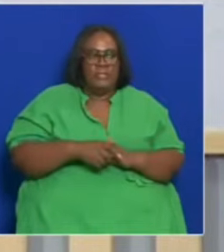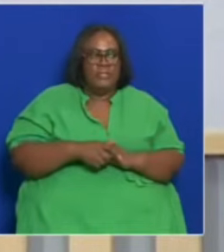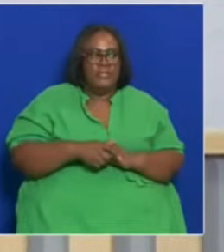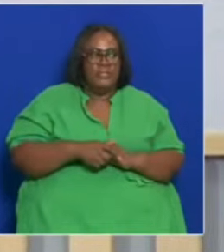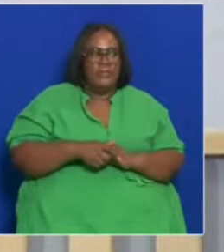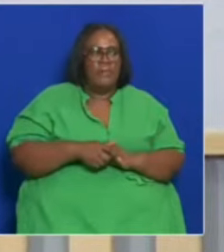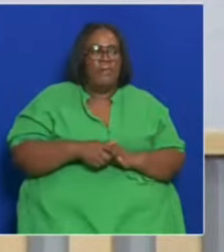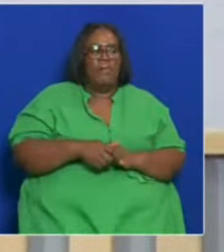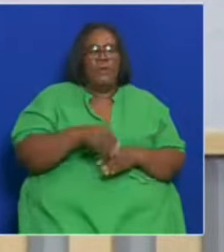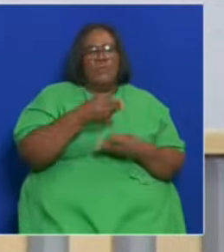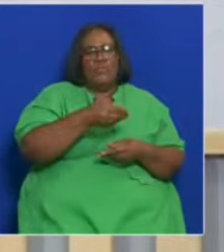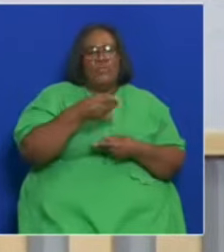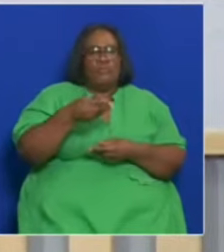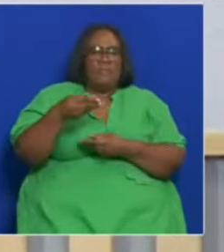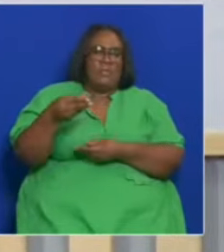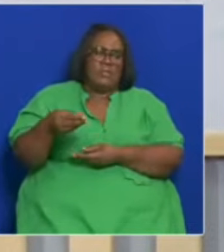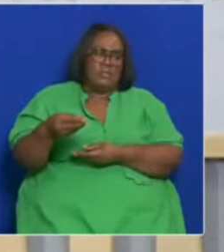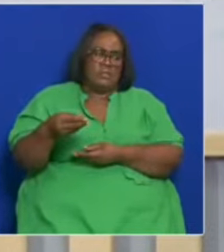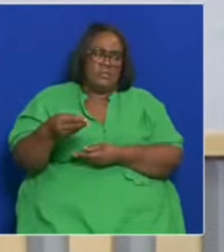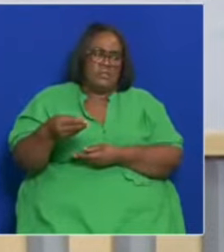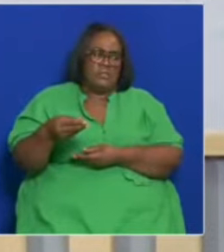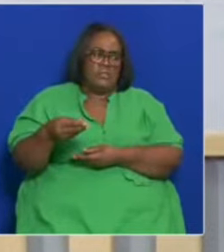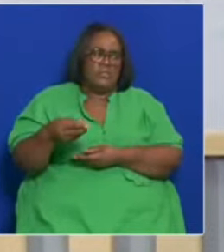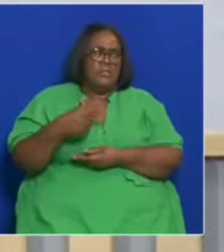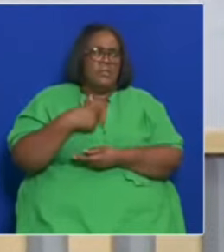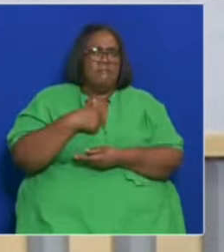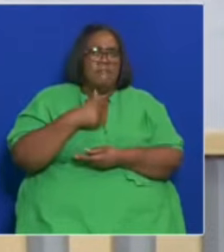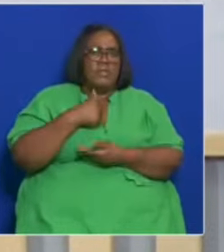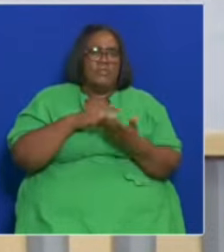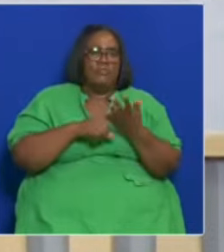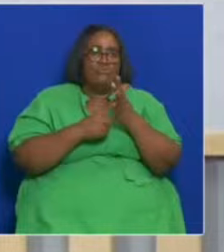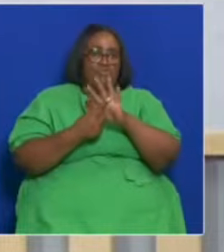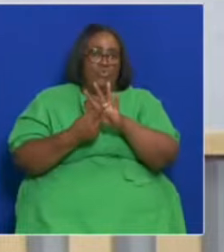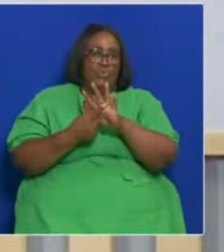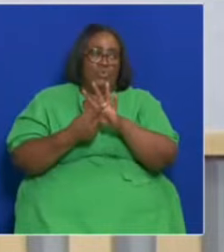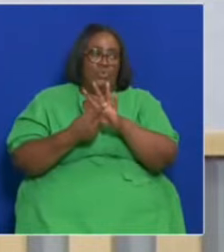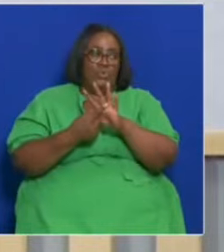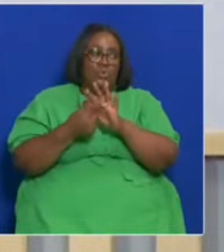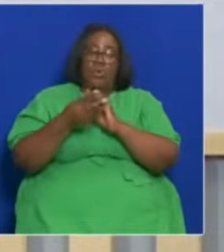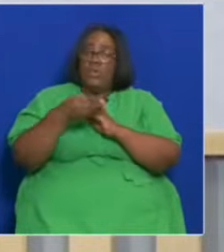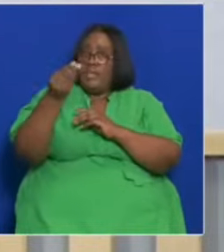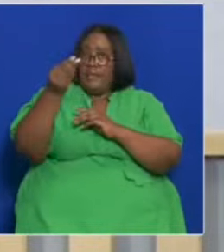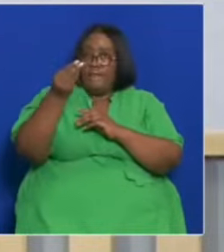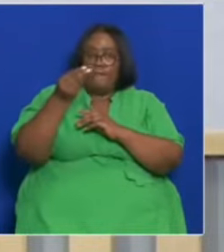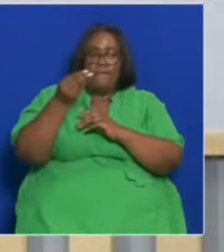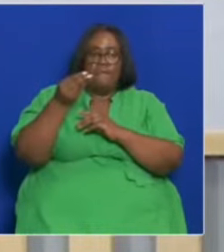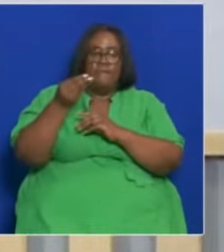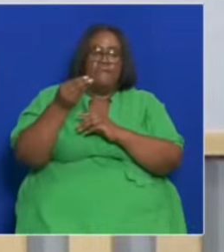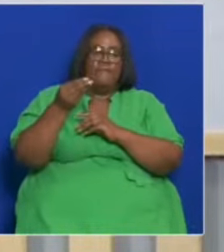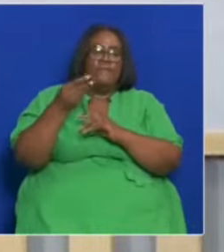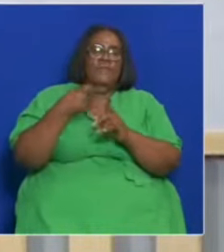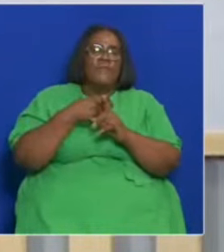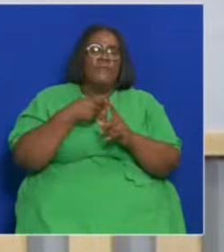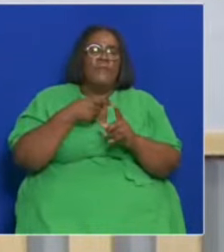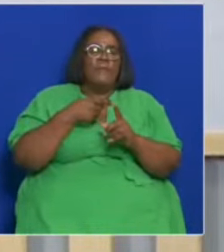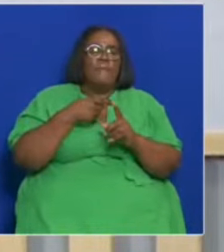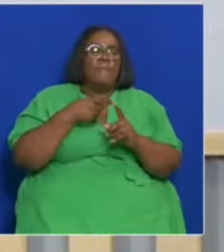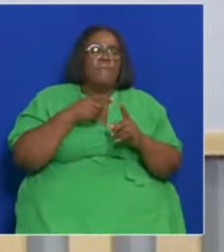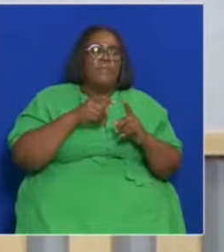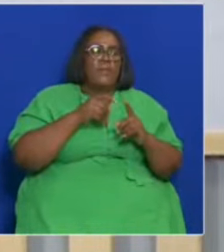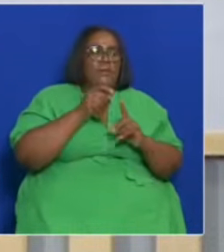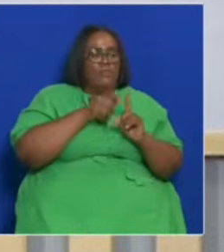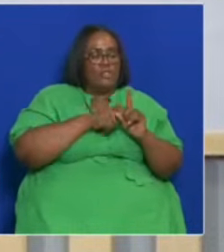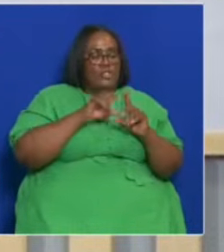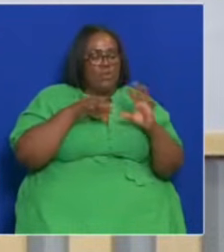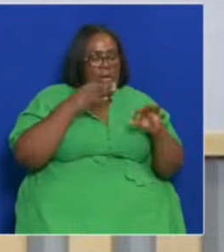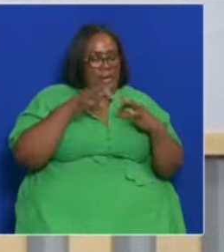that I've shown her or given to her that come from the analysts show that